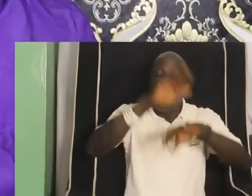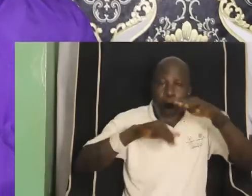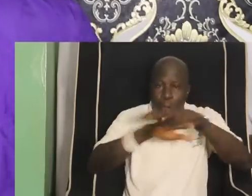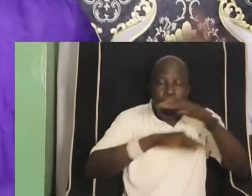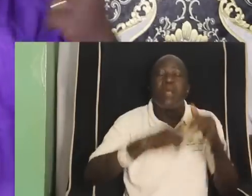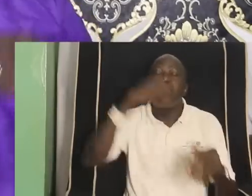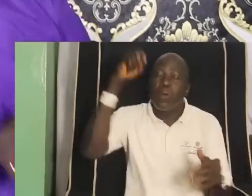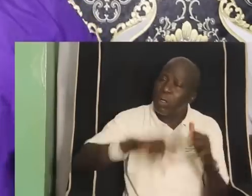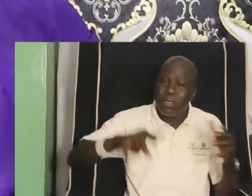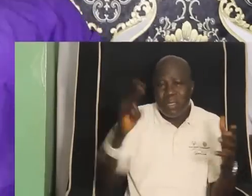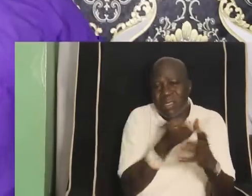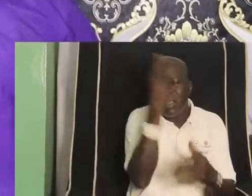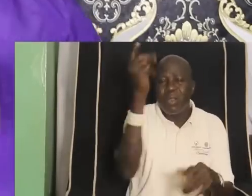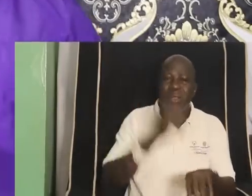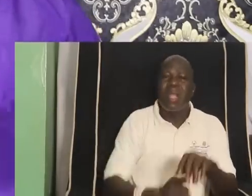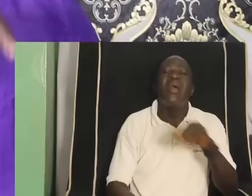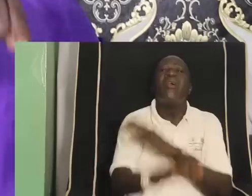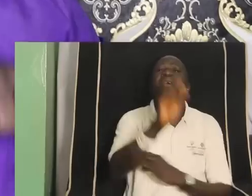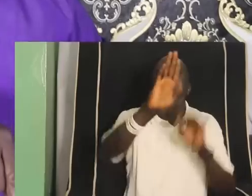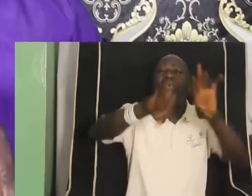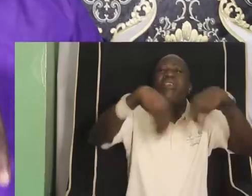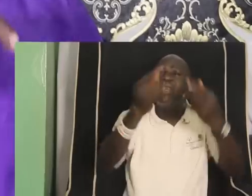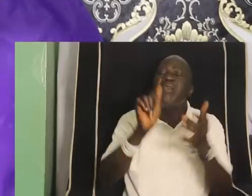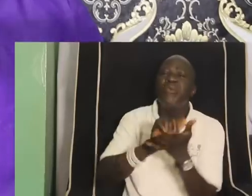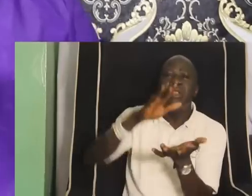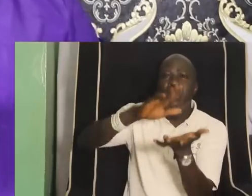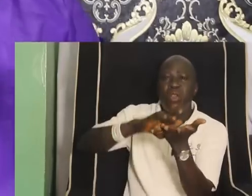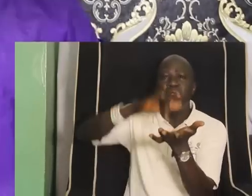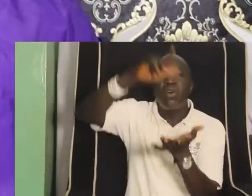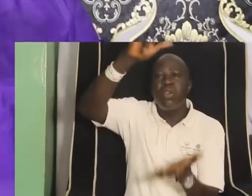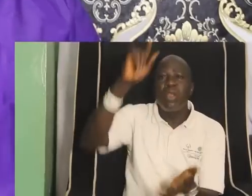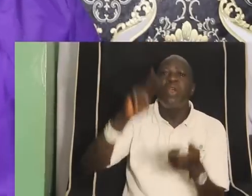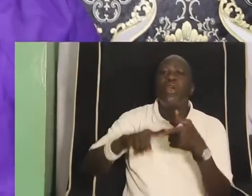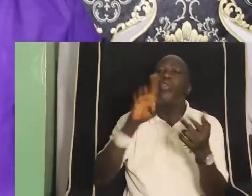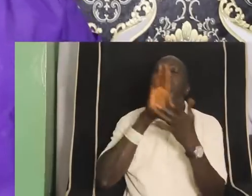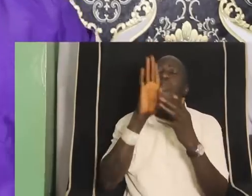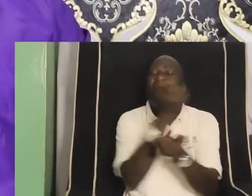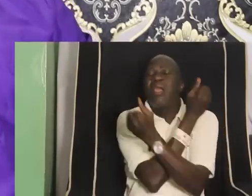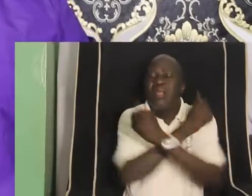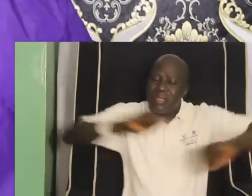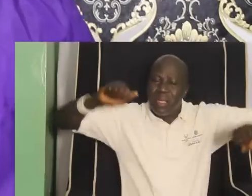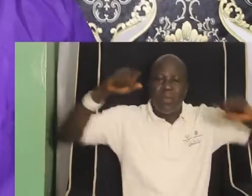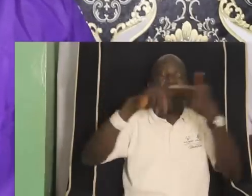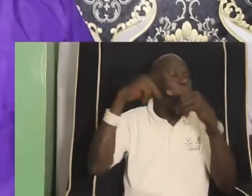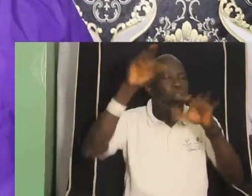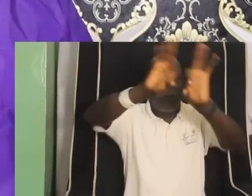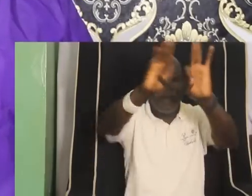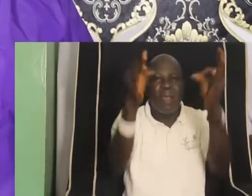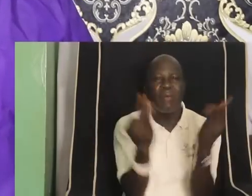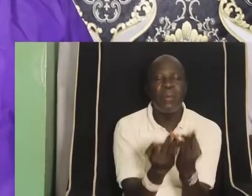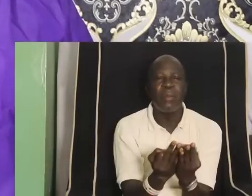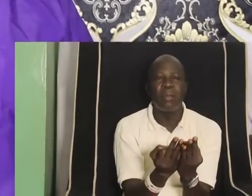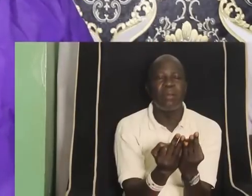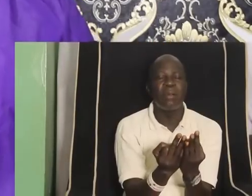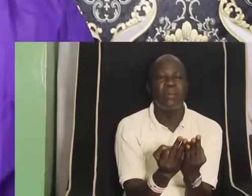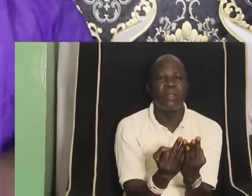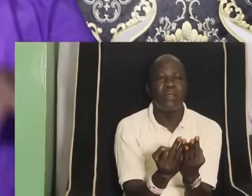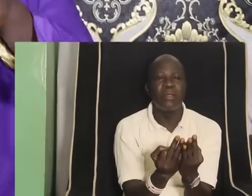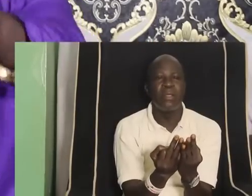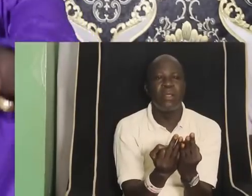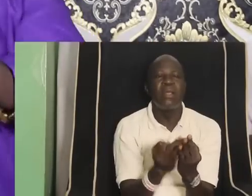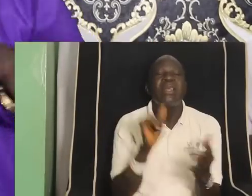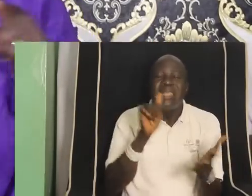into cast the second time. Olorun lo fun ologun ko le je olugbala fun awon ebi re. He's the one that give you glory to be a savior for your